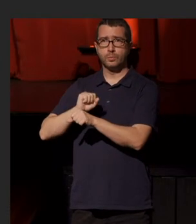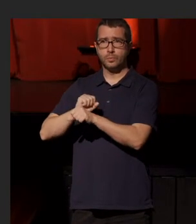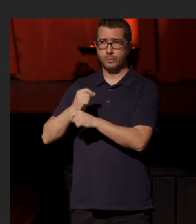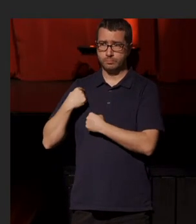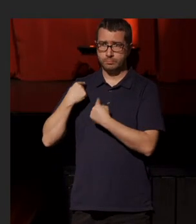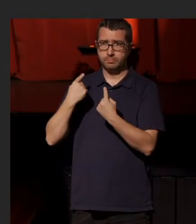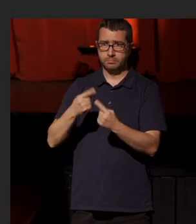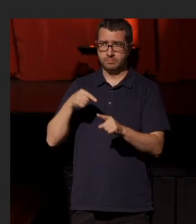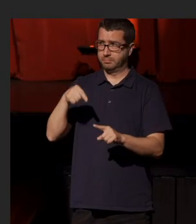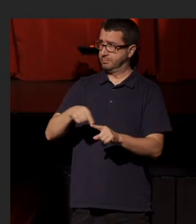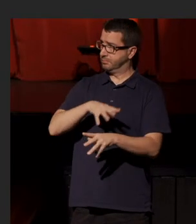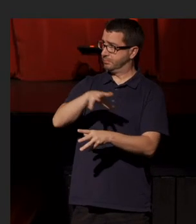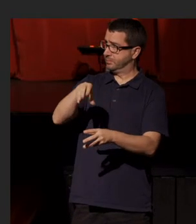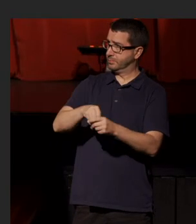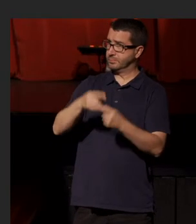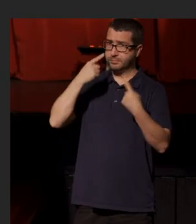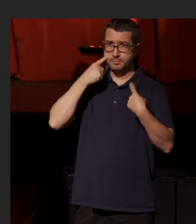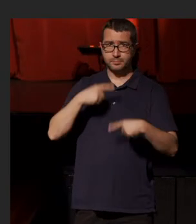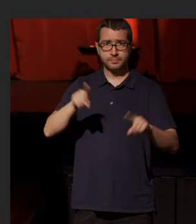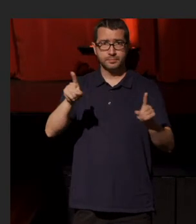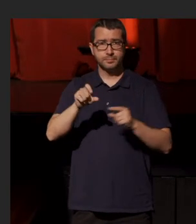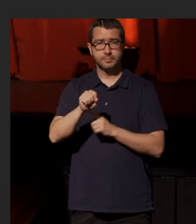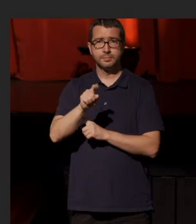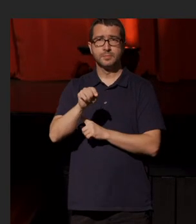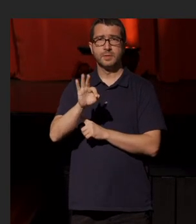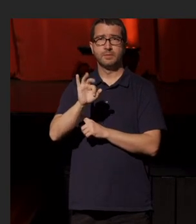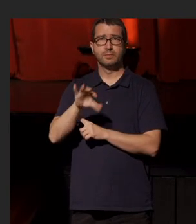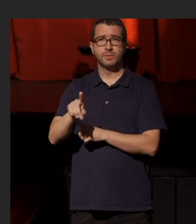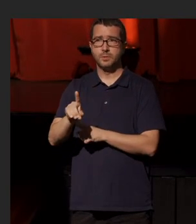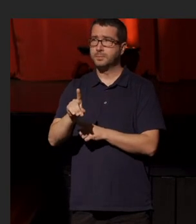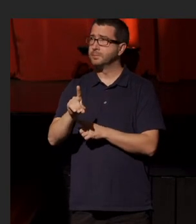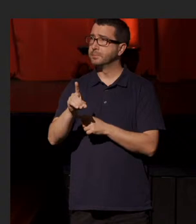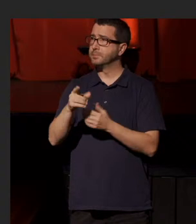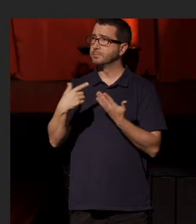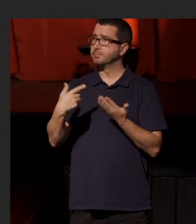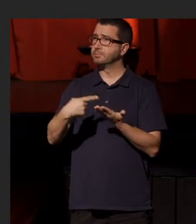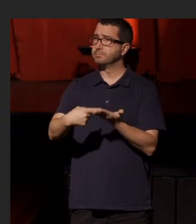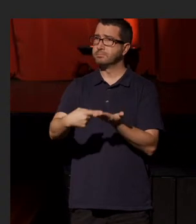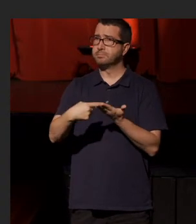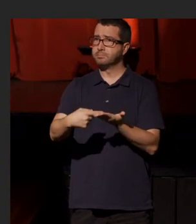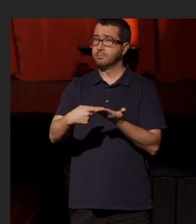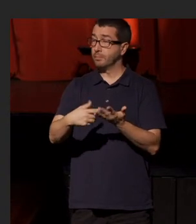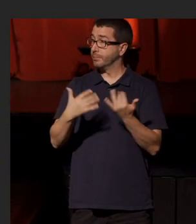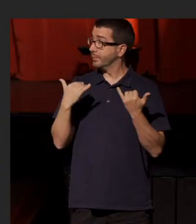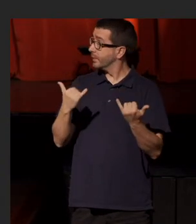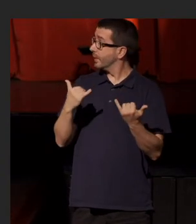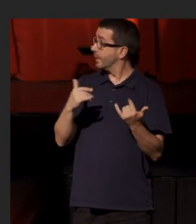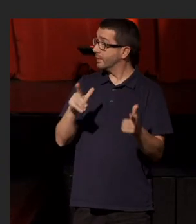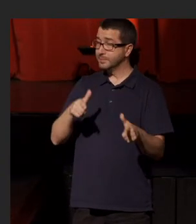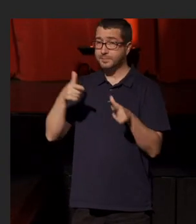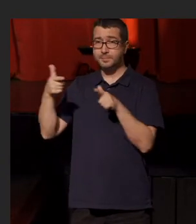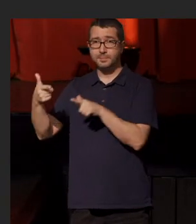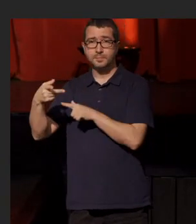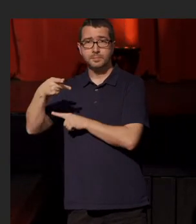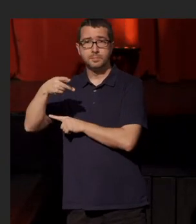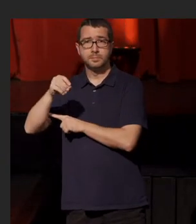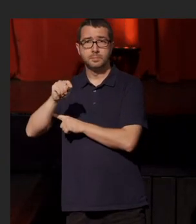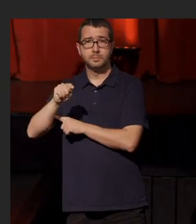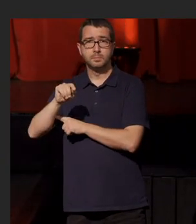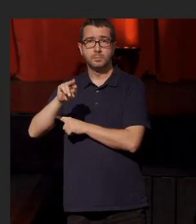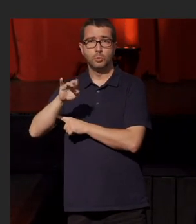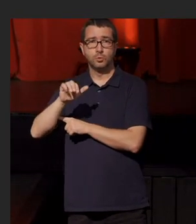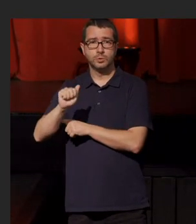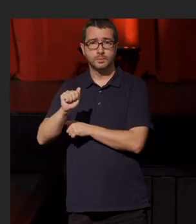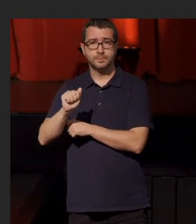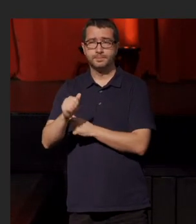Stanfield Conversations a success. So I think now it's time for Portia and the other folks to come